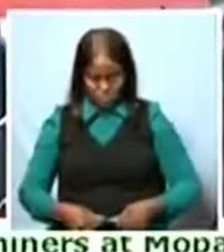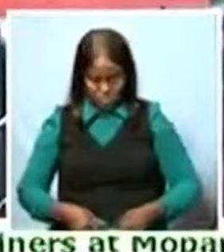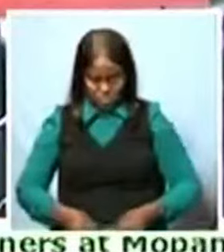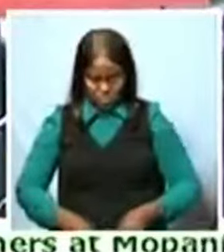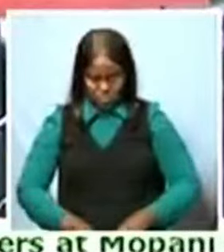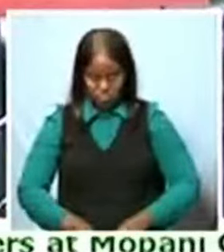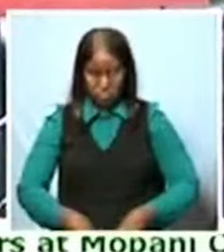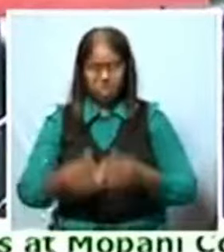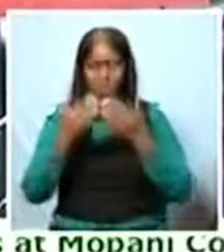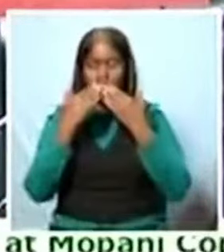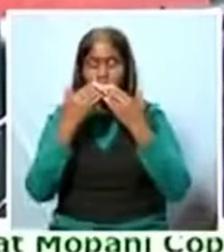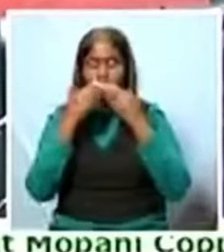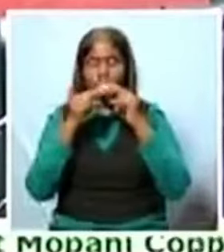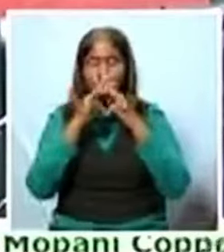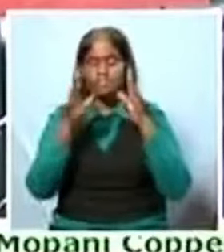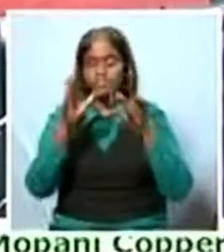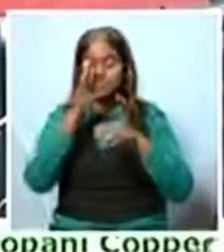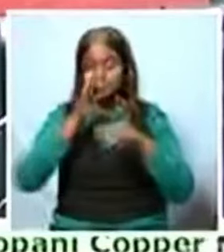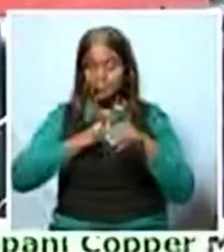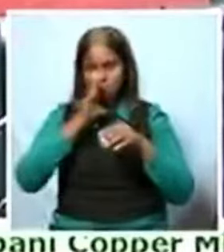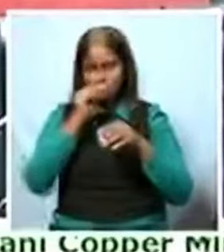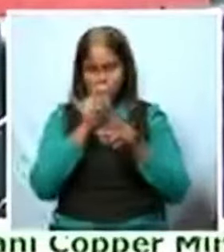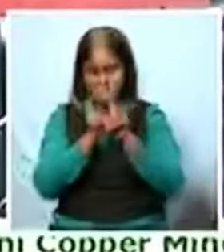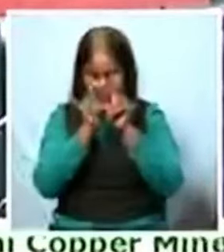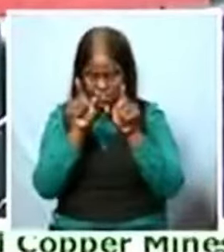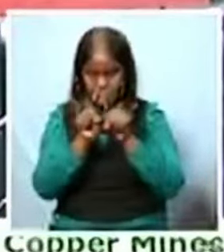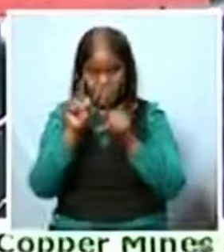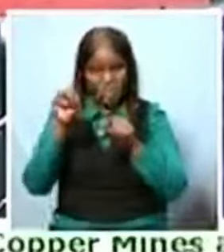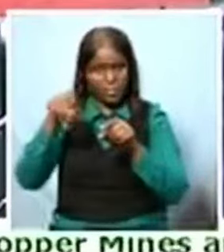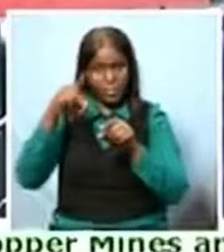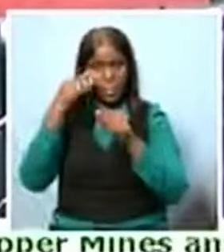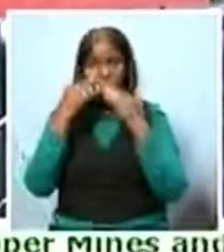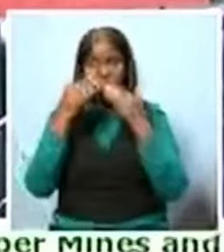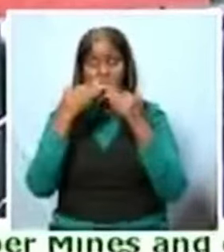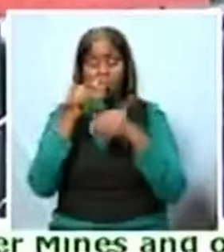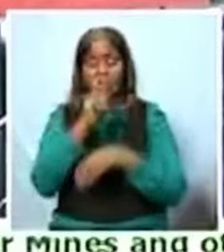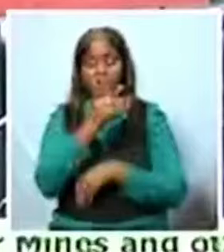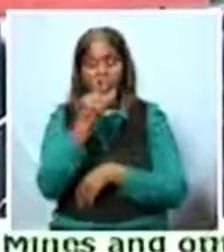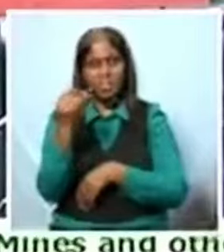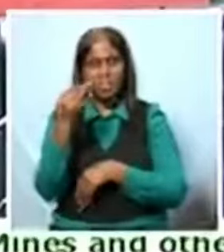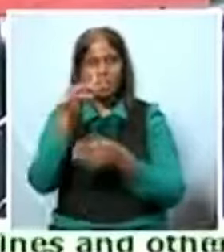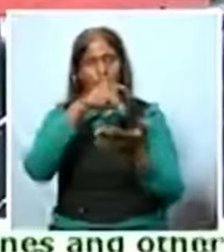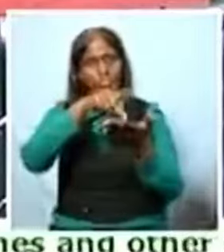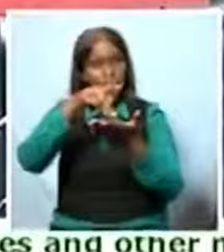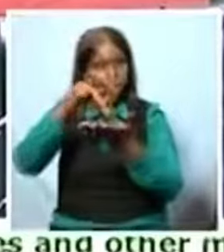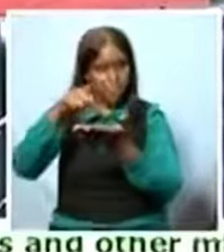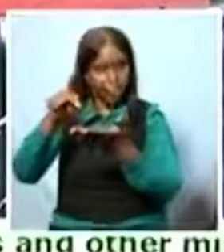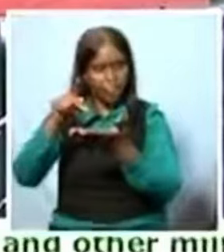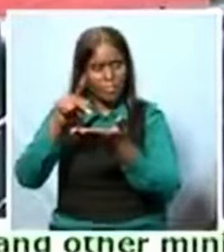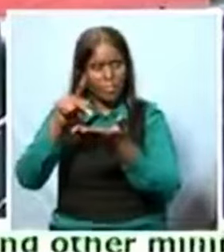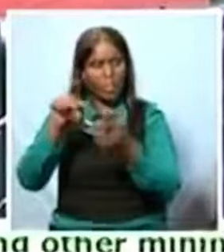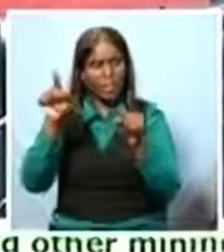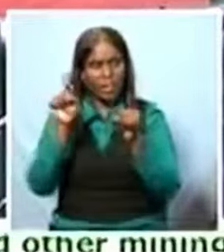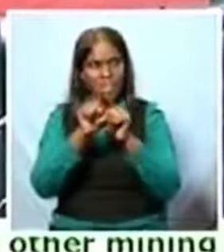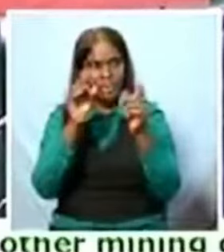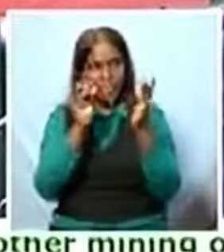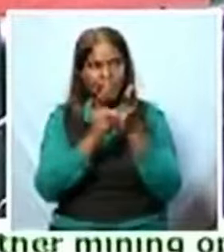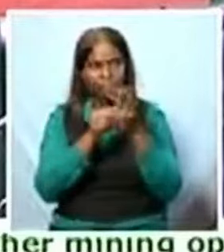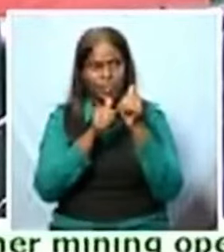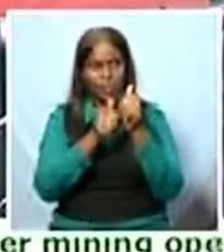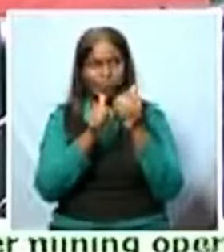Thank you very much, Madam Speaker, and thank you, Honorable Member. Madam Speaker, the issues of compensation are as defined by the